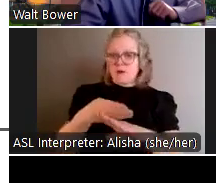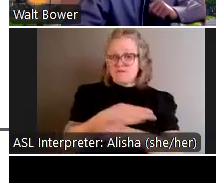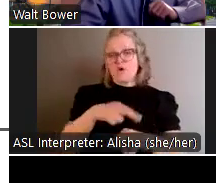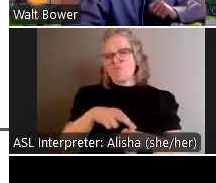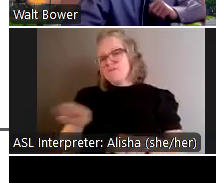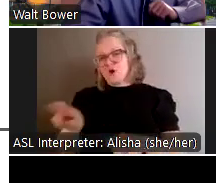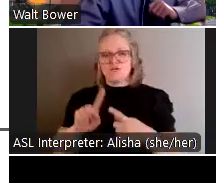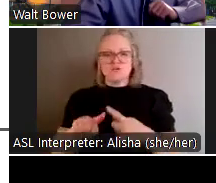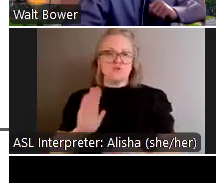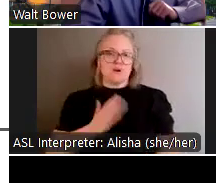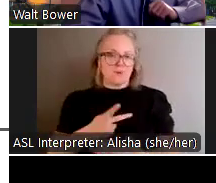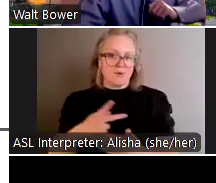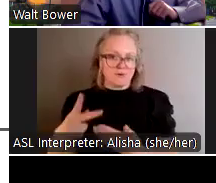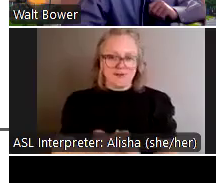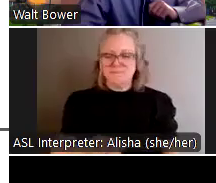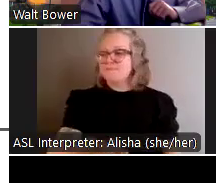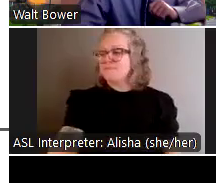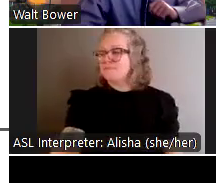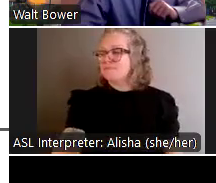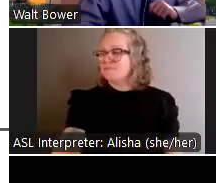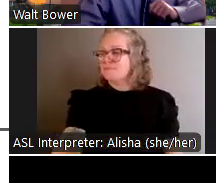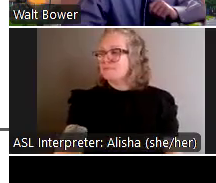this program.